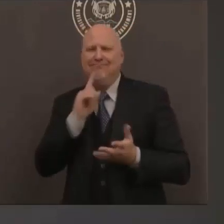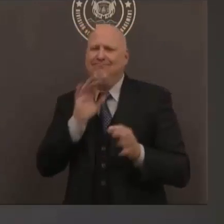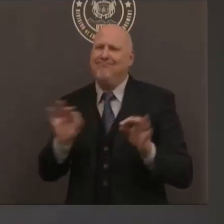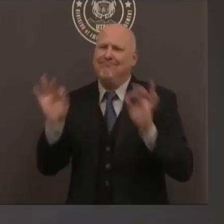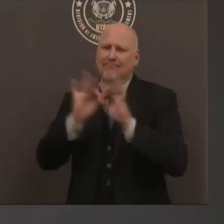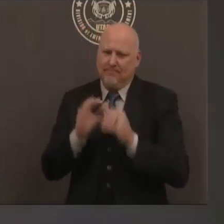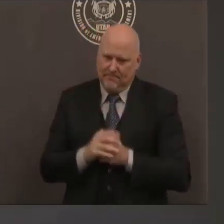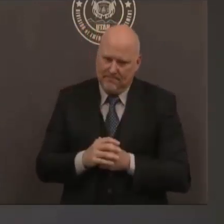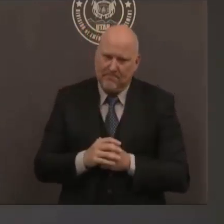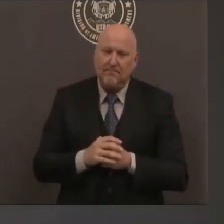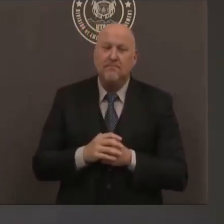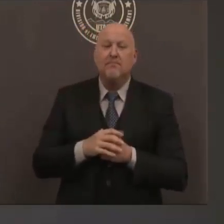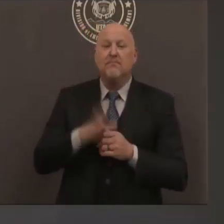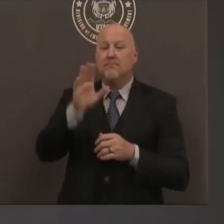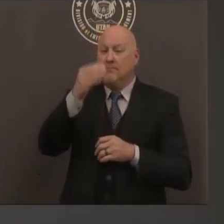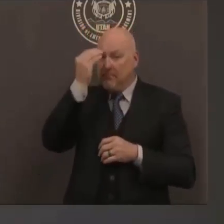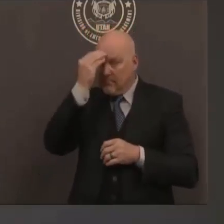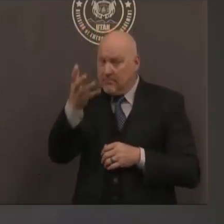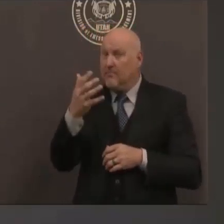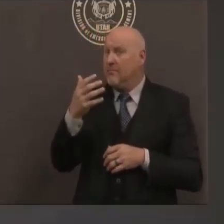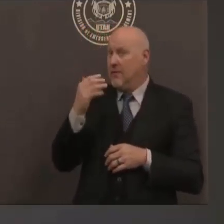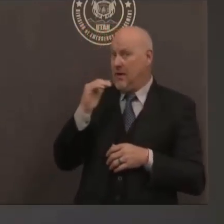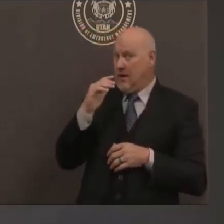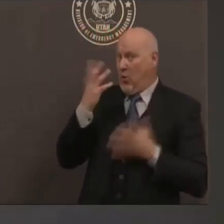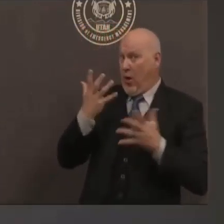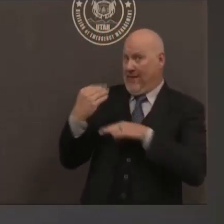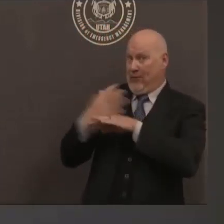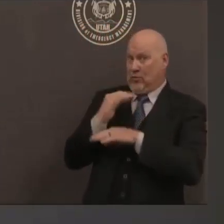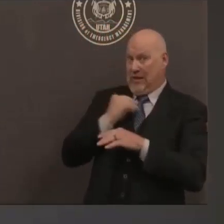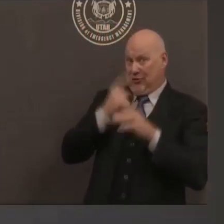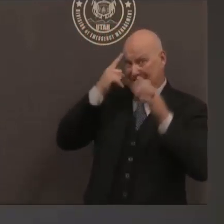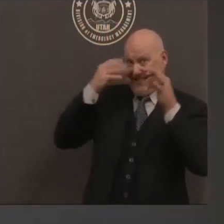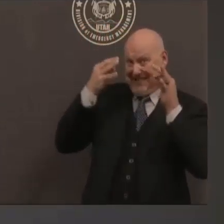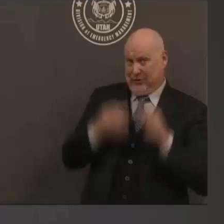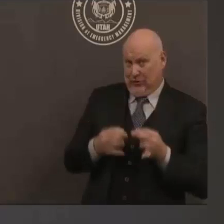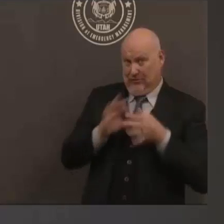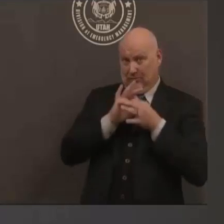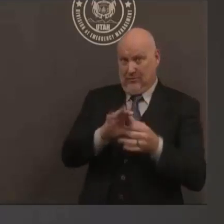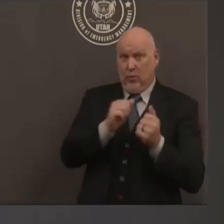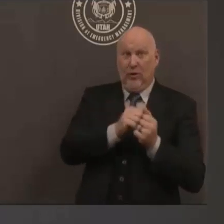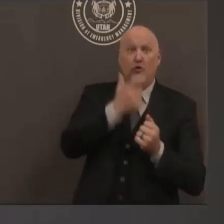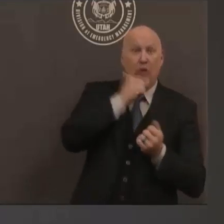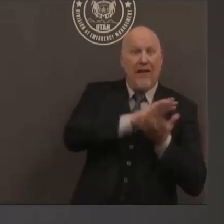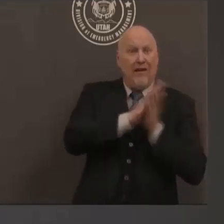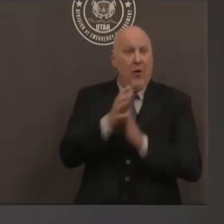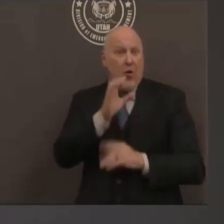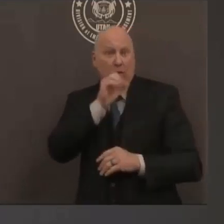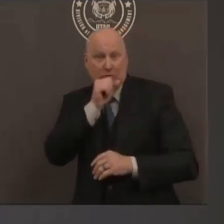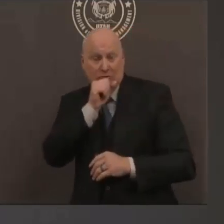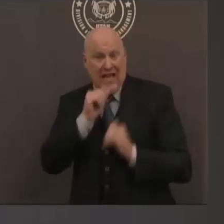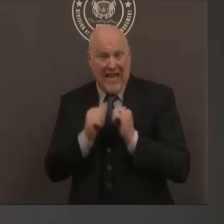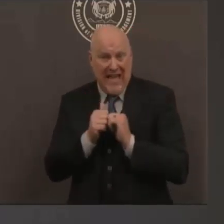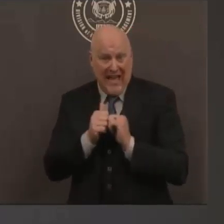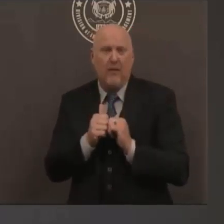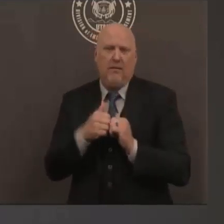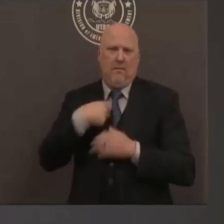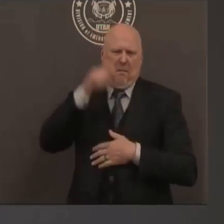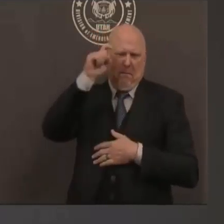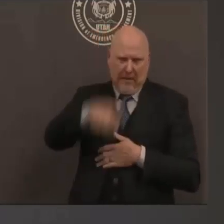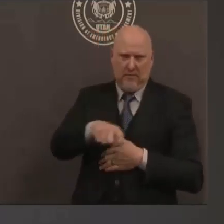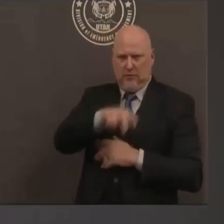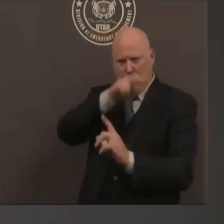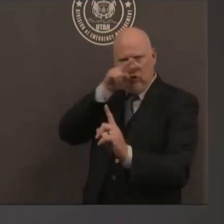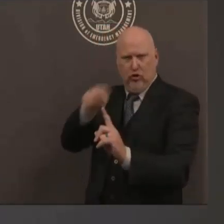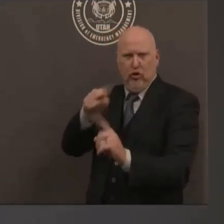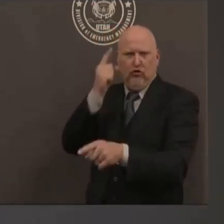risk rating from red to orange will be made with data-informed judgment. The data is what's going to drive us,